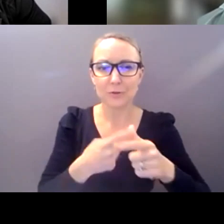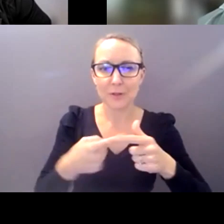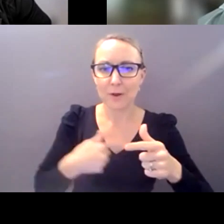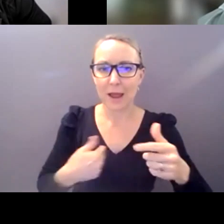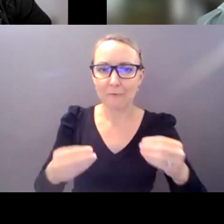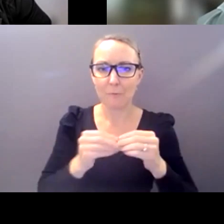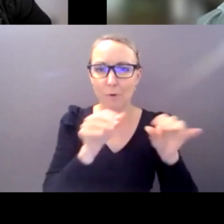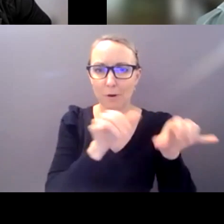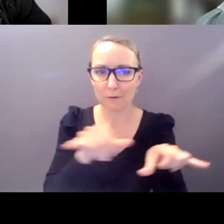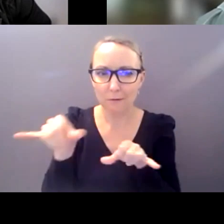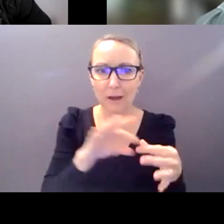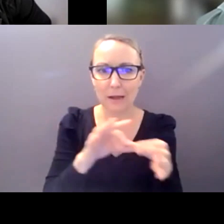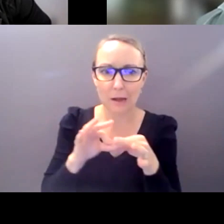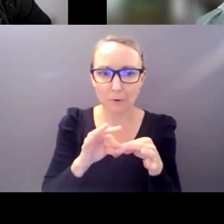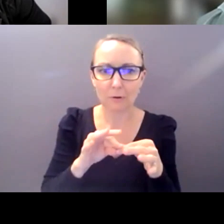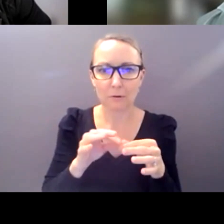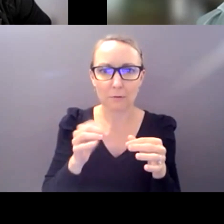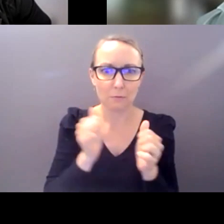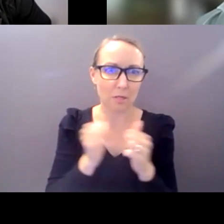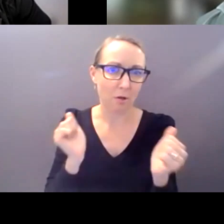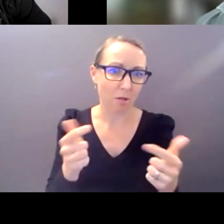and network connection between us all.